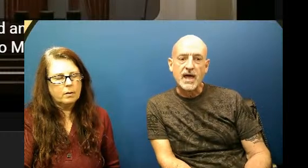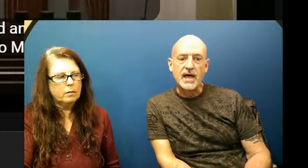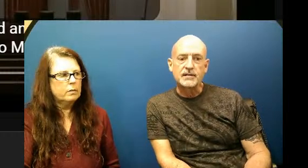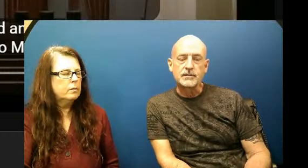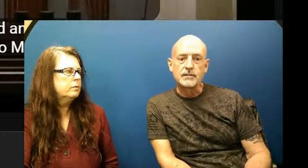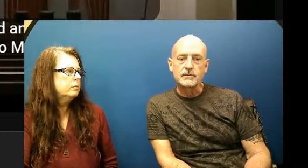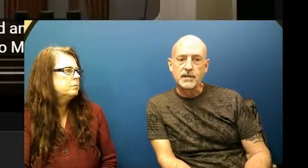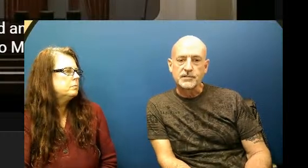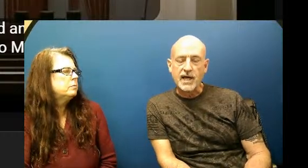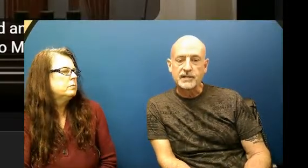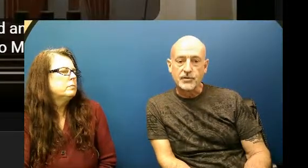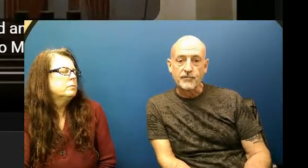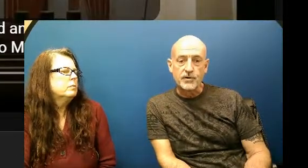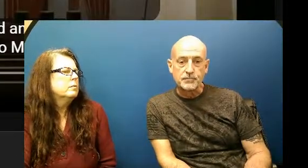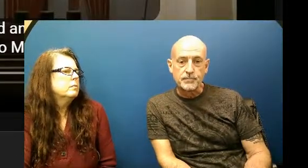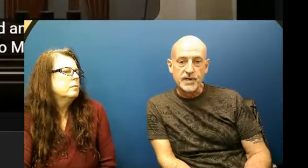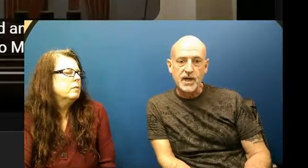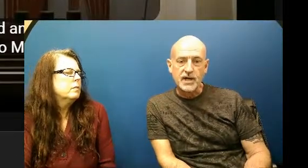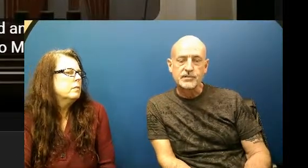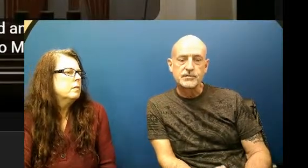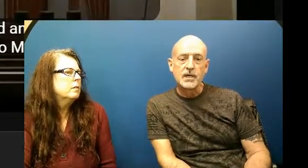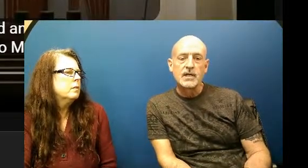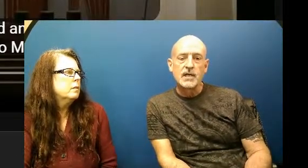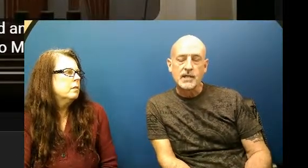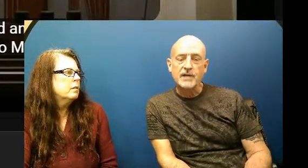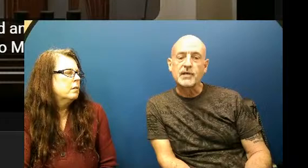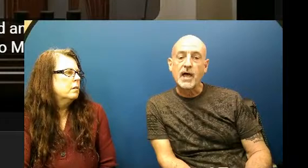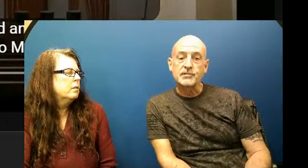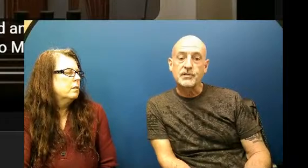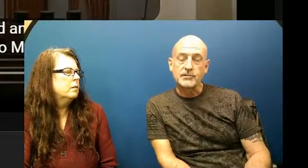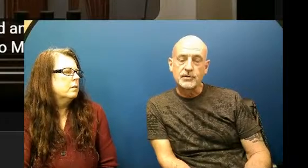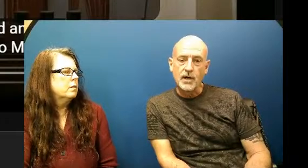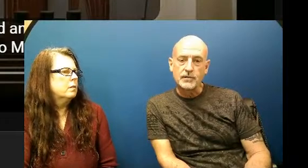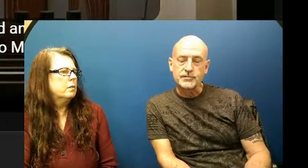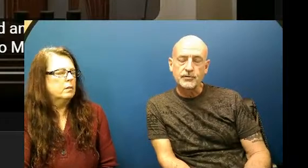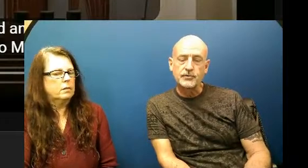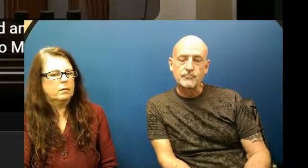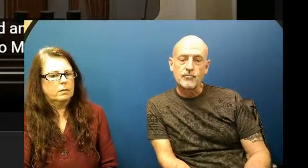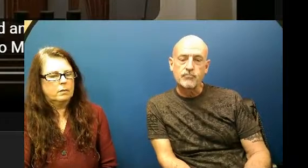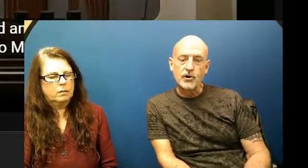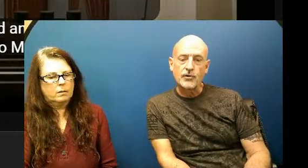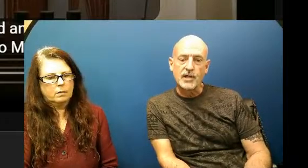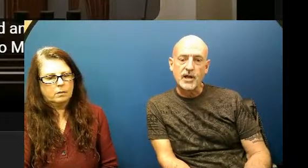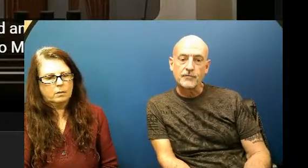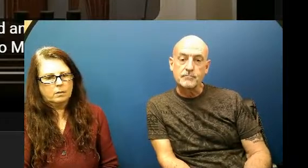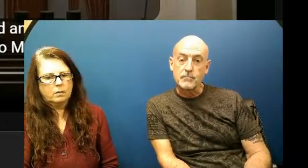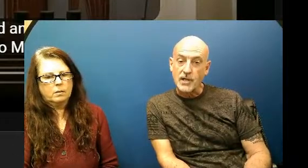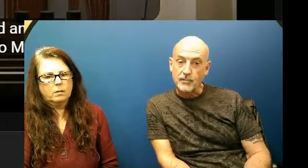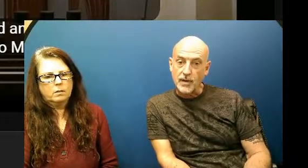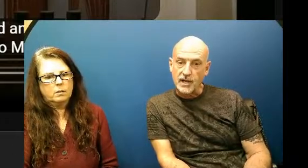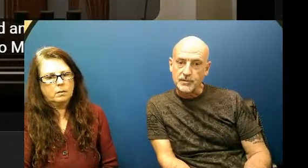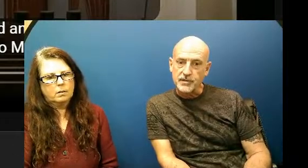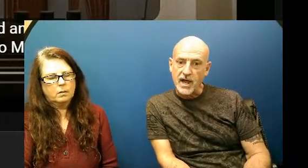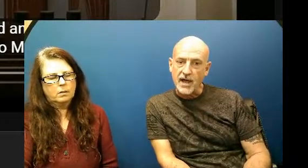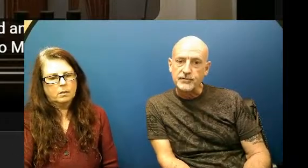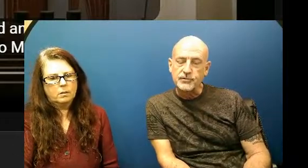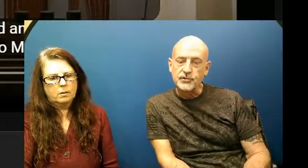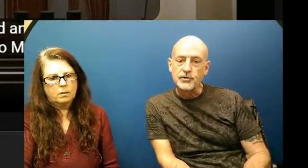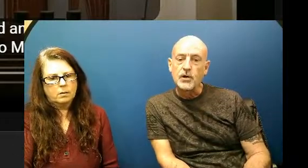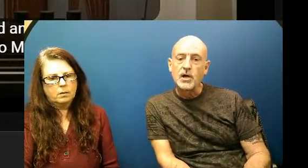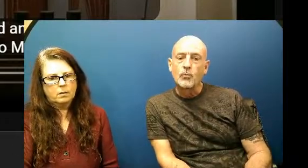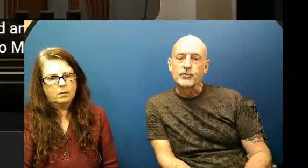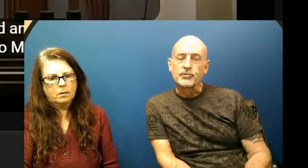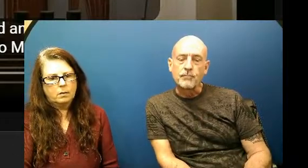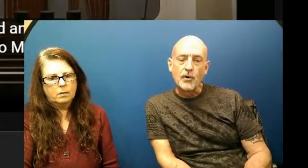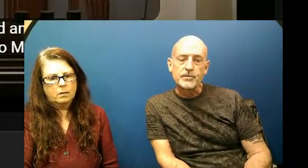say that exactly. They're free speech cases. And actually, I do. I was still recall the name off the top of my head, but they have to